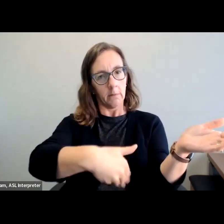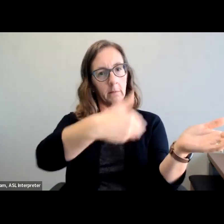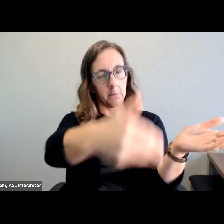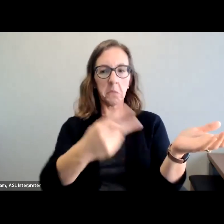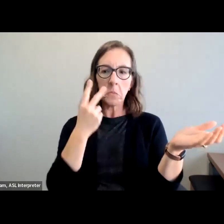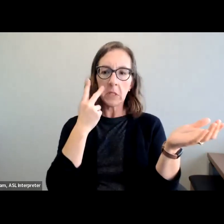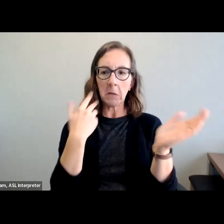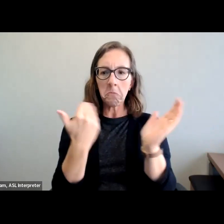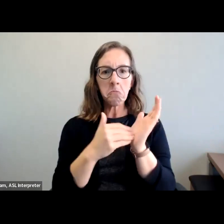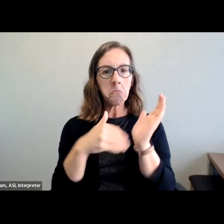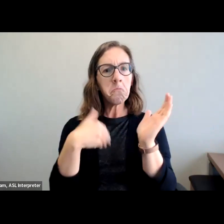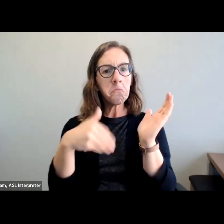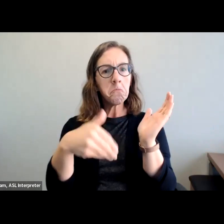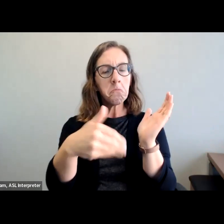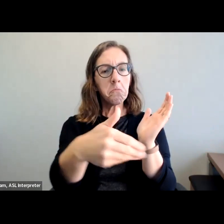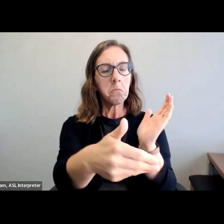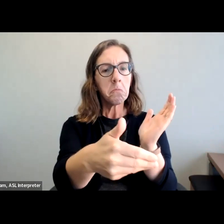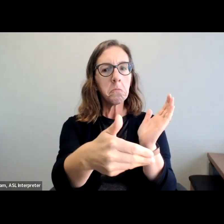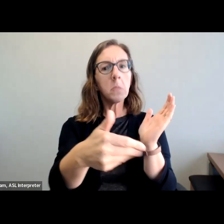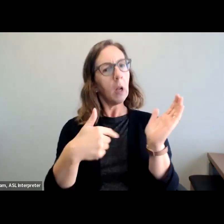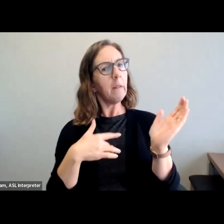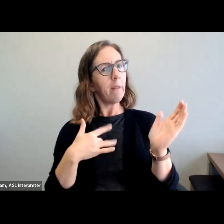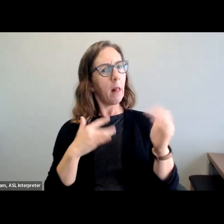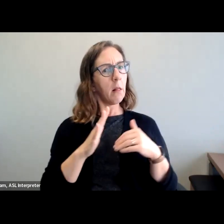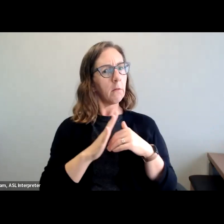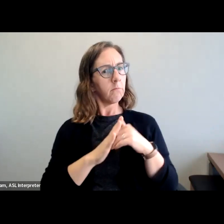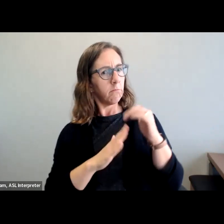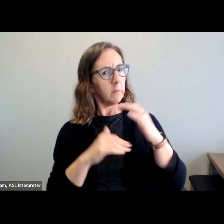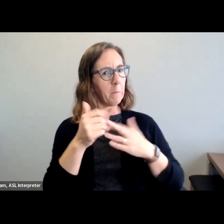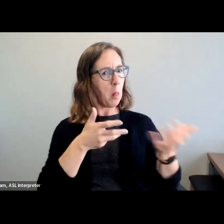regularly, so he got a little comfortable with me,